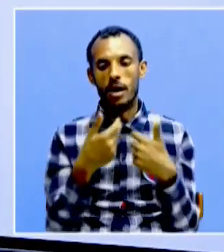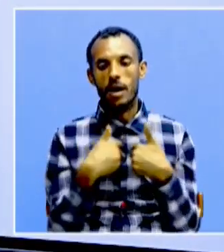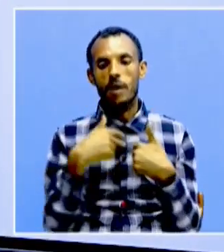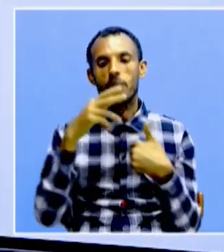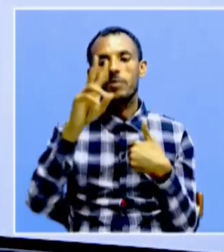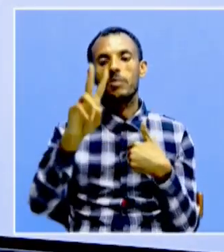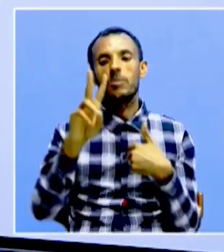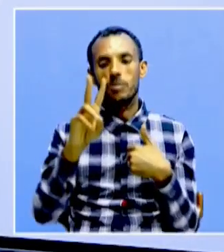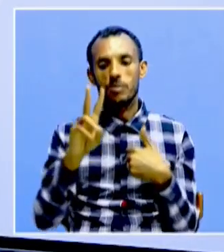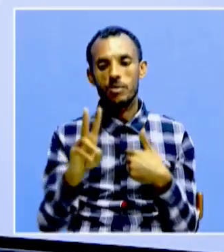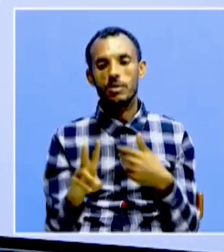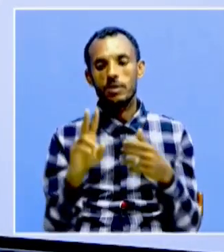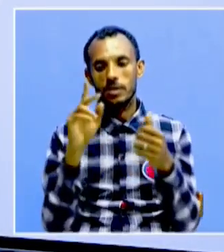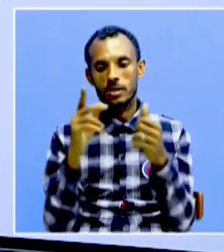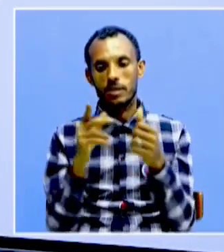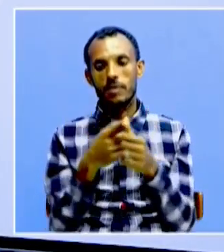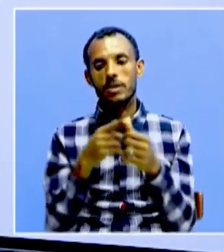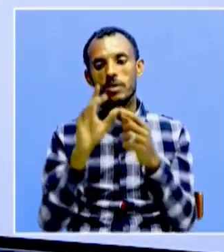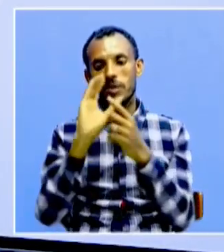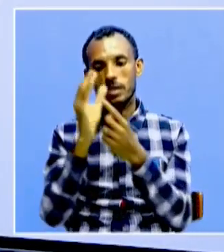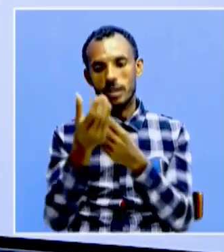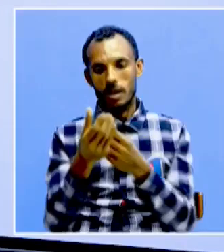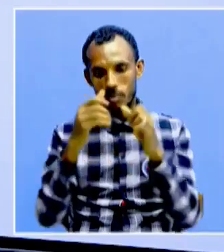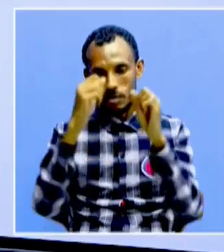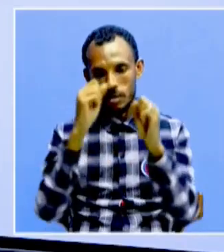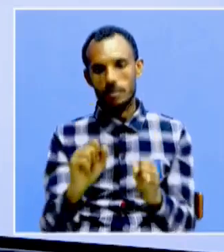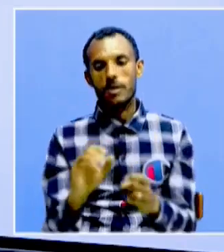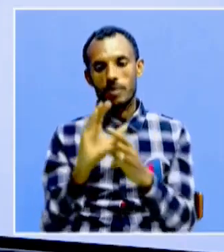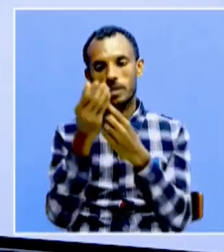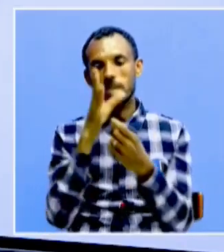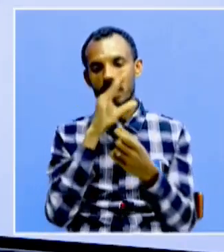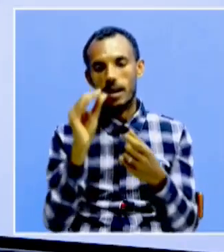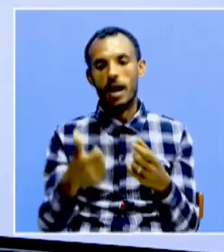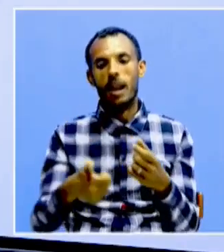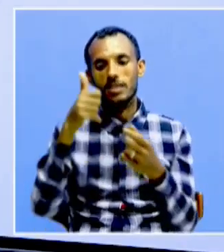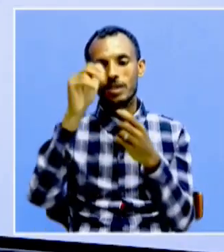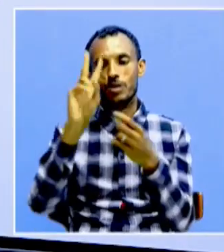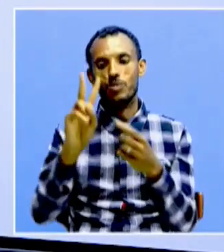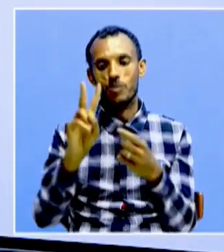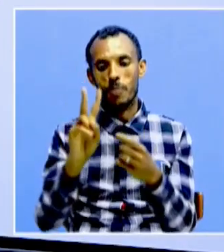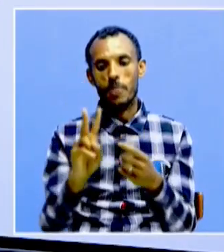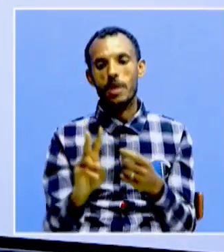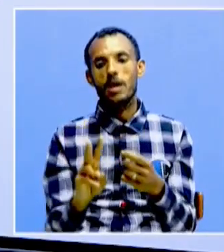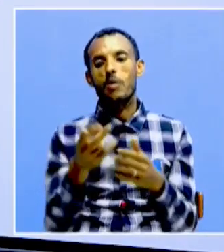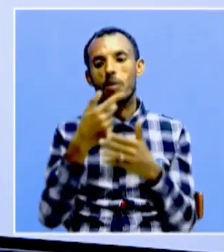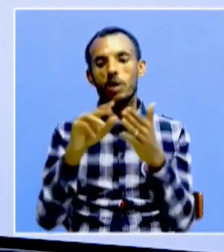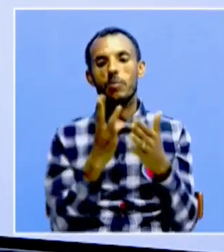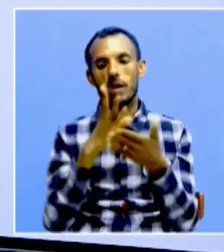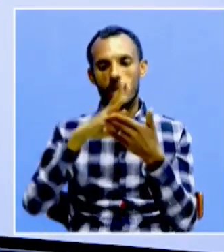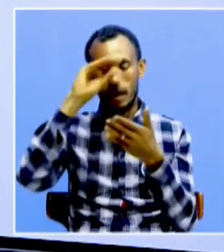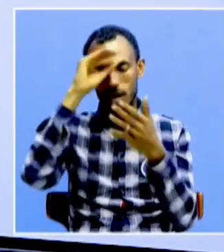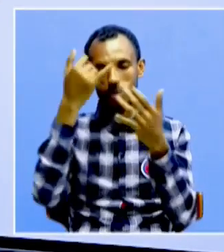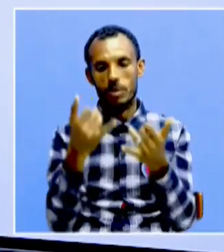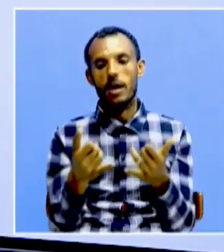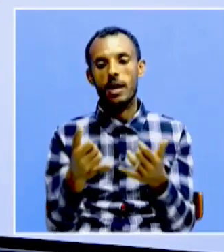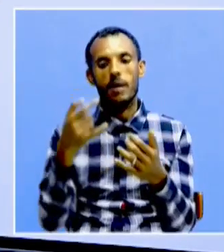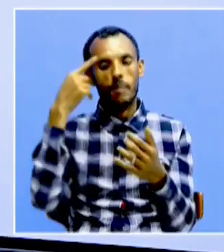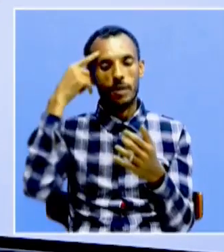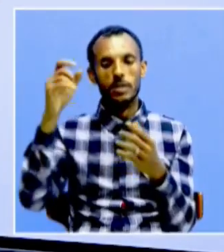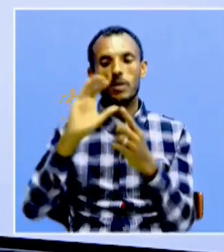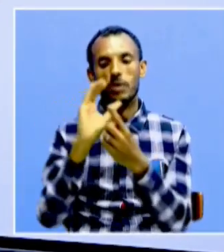2, the first conditional, which is possibility condition, and another 2 with what we have learned today, which is